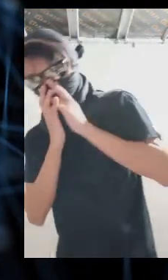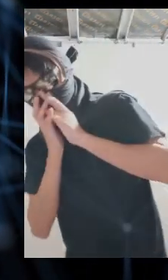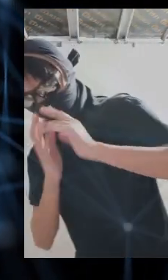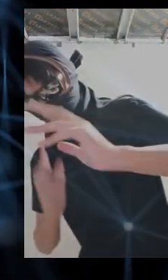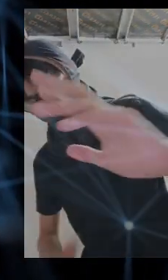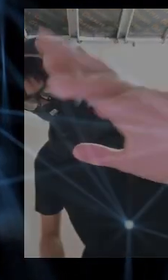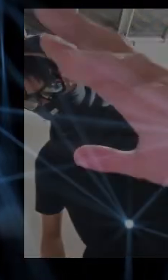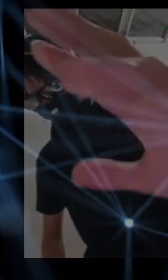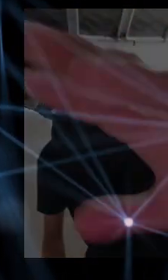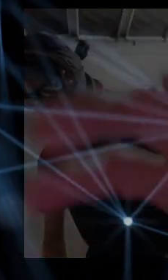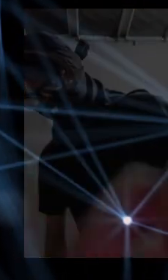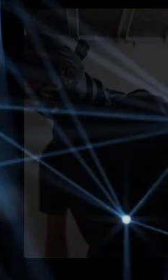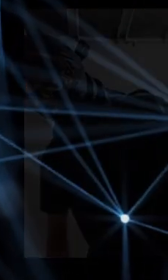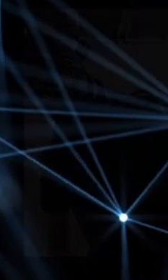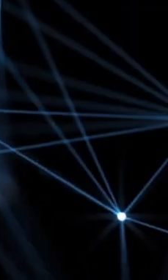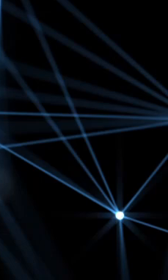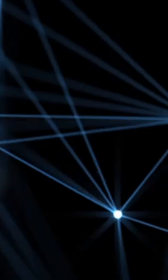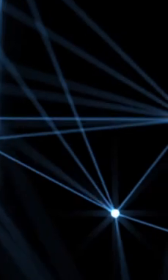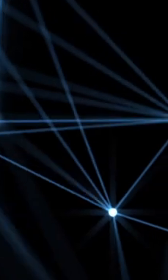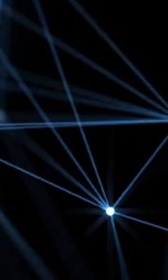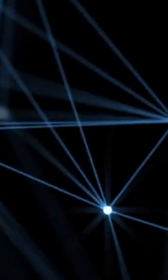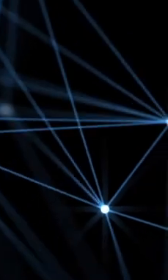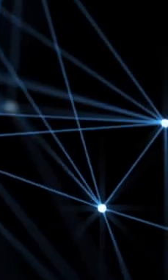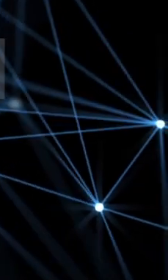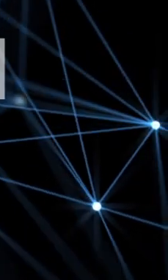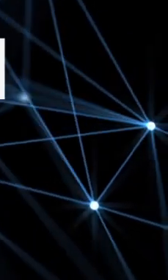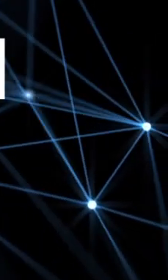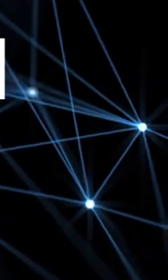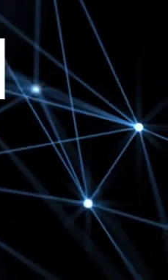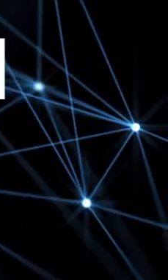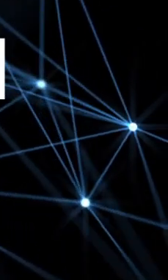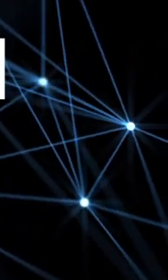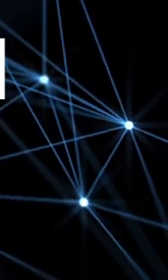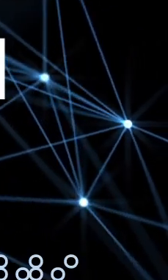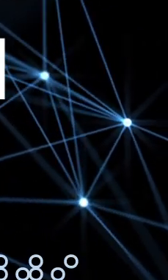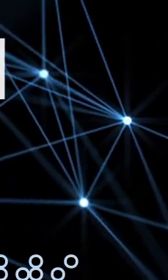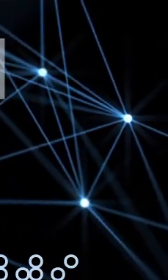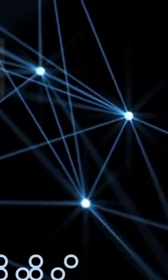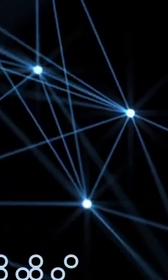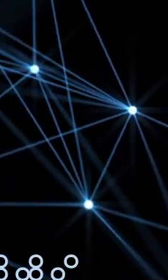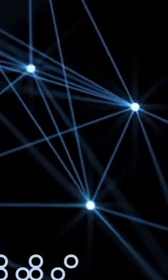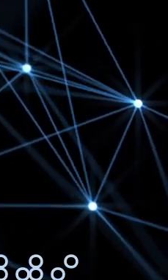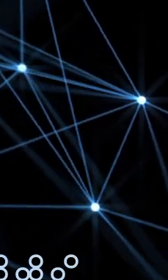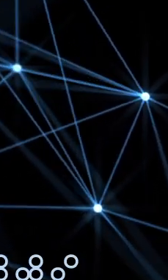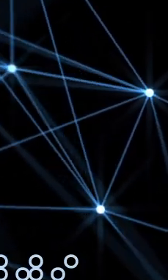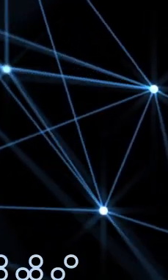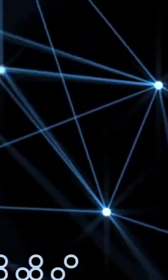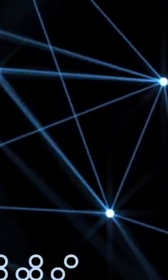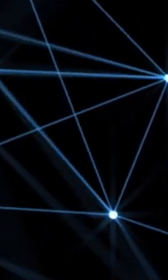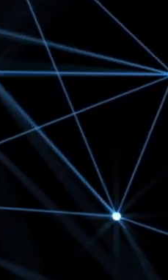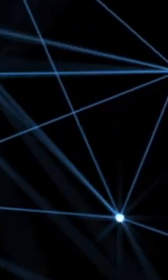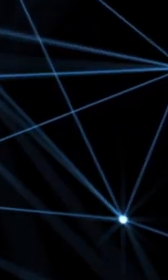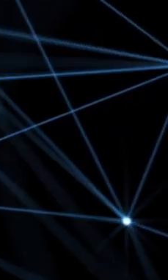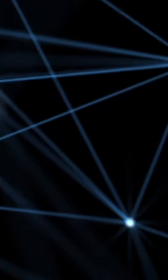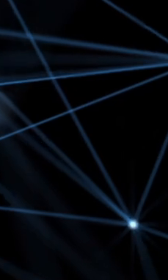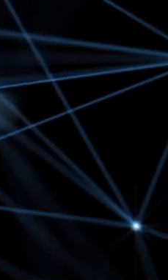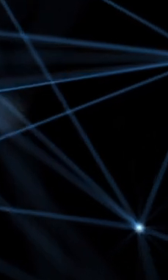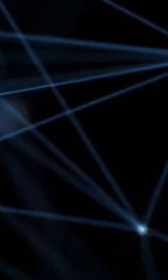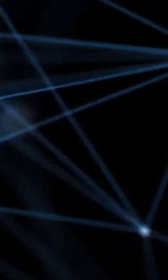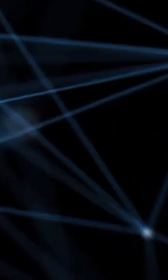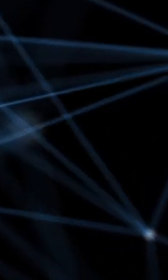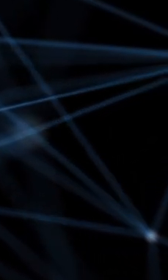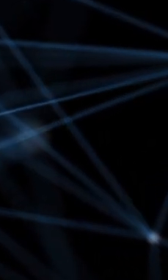an important role in protecting systems and organizations from potential threats. By conducting proper risk assessments,